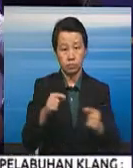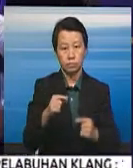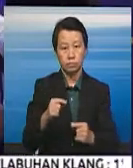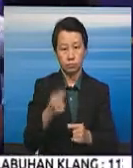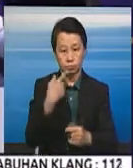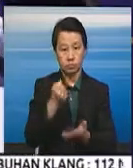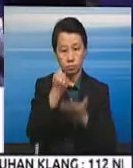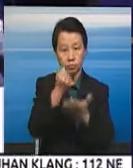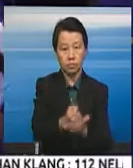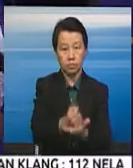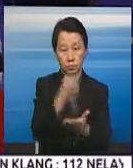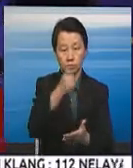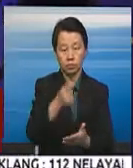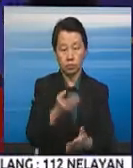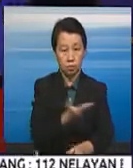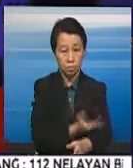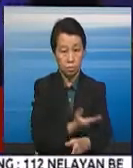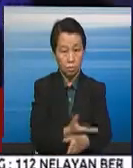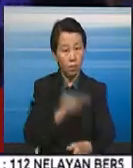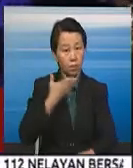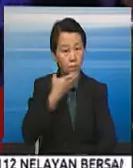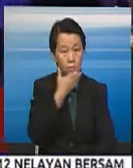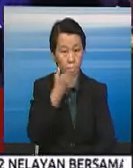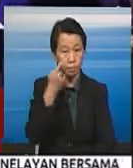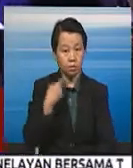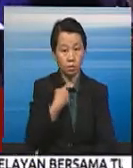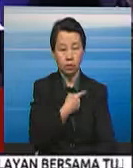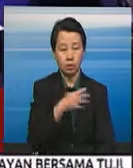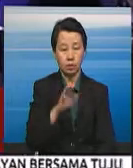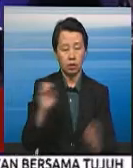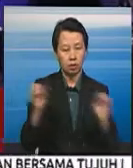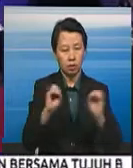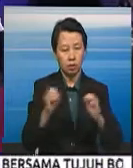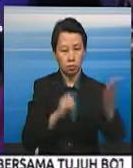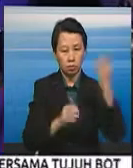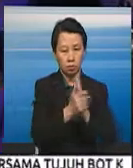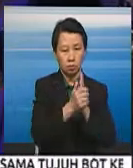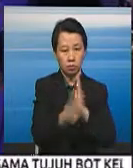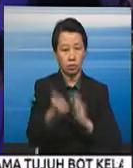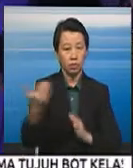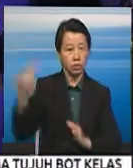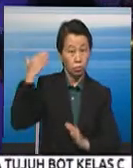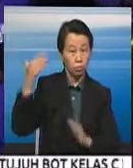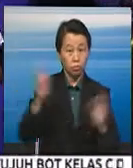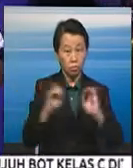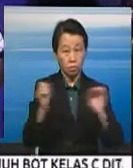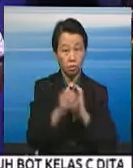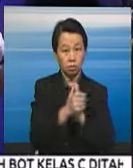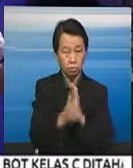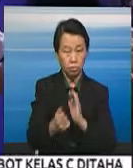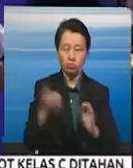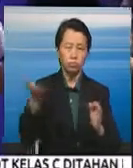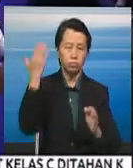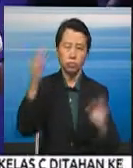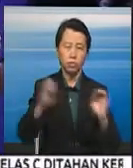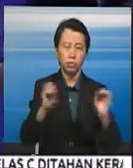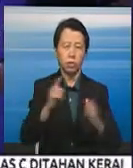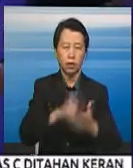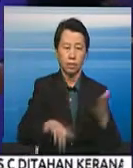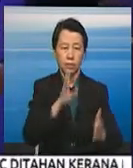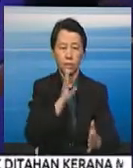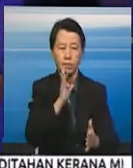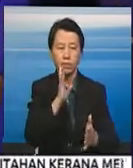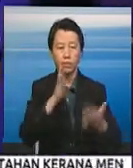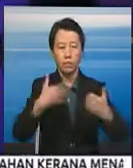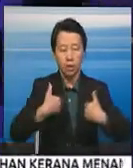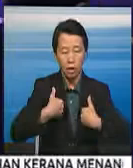have, especially for the younger generation, because we never had anything like that. Talents in the past, obviously what he was talking about,